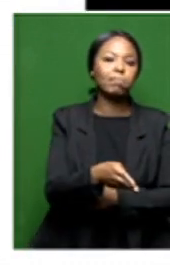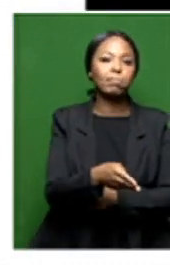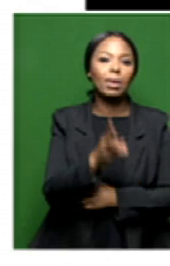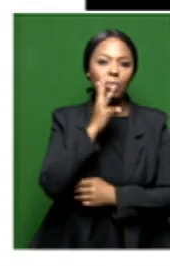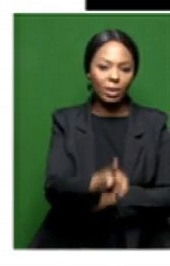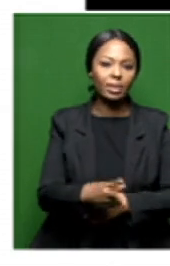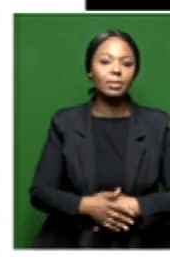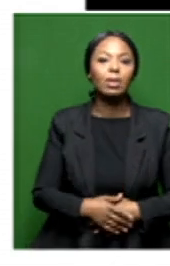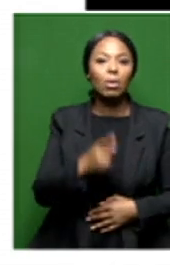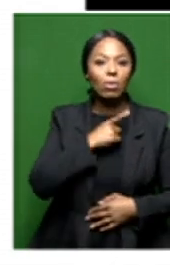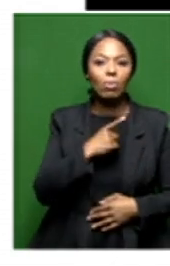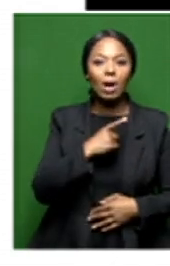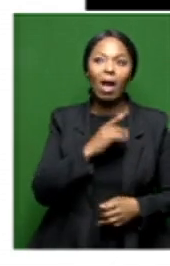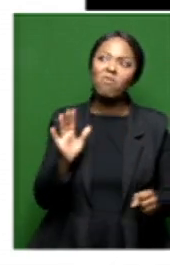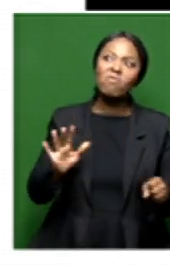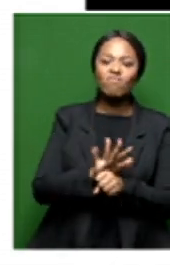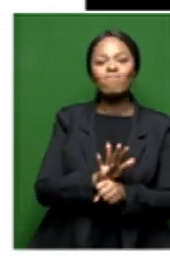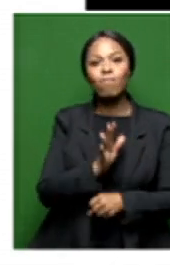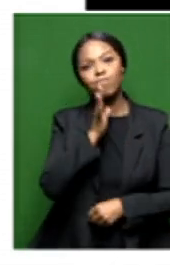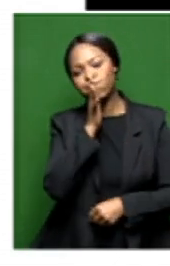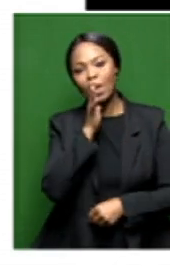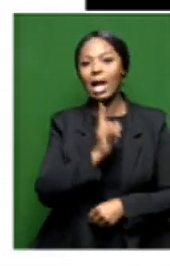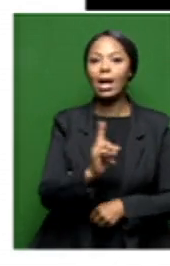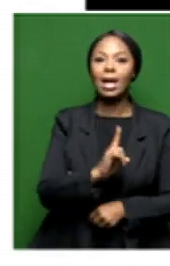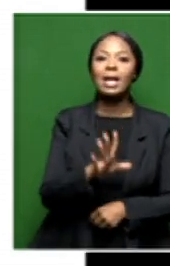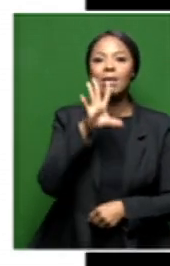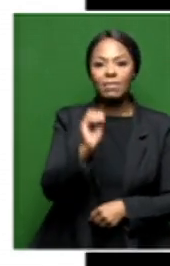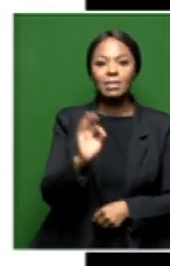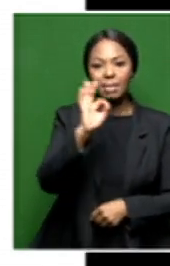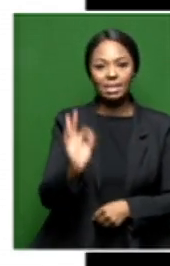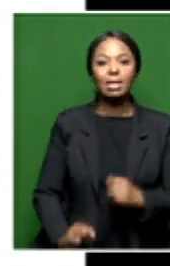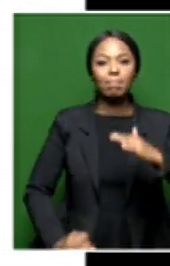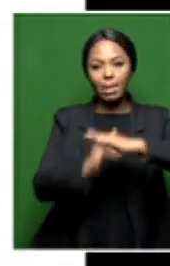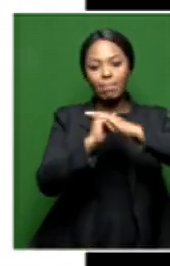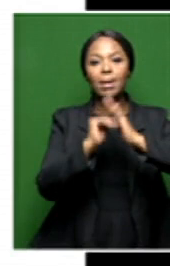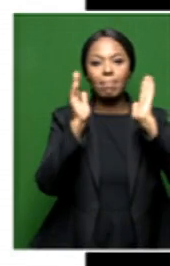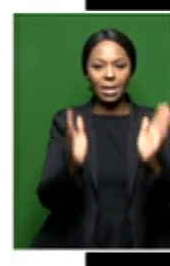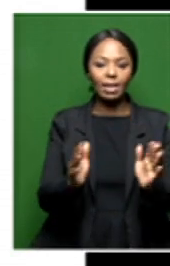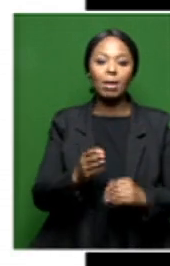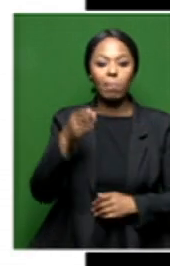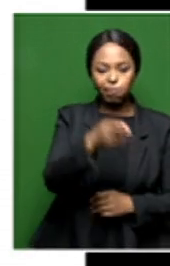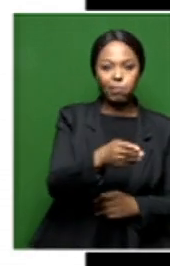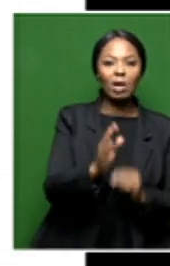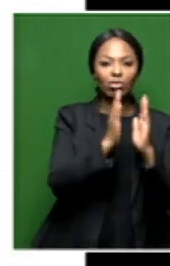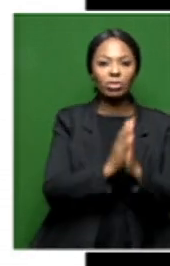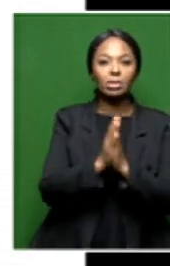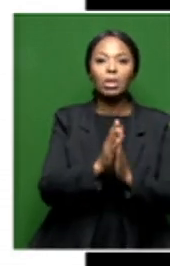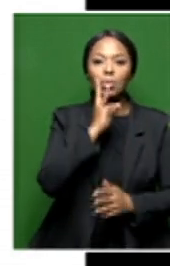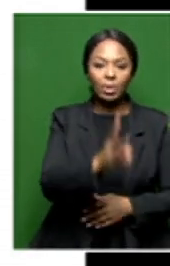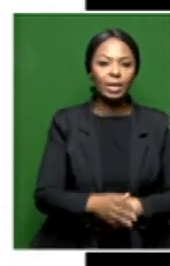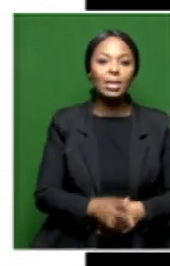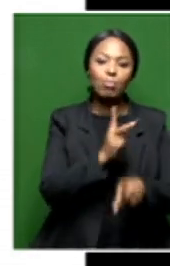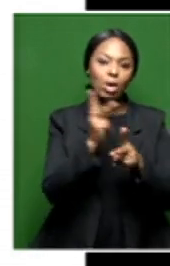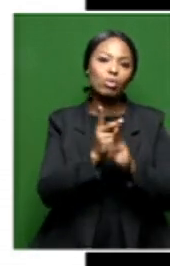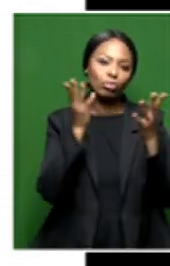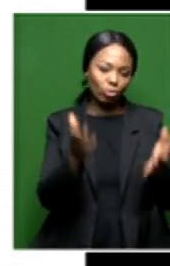we can't fill the venue as per the normal numbers of the cathedral, and that has been taken into consideration in terms of planning,